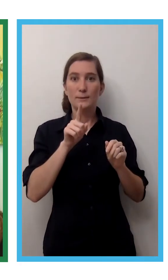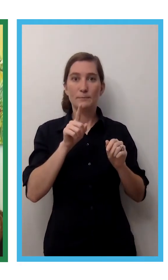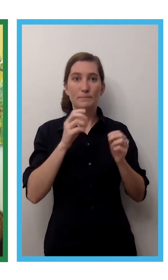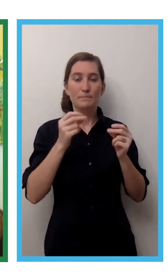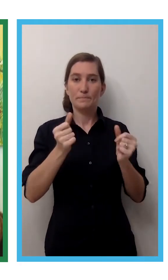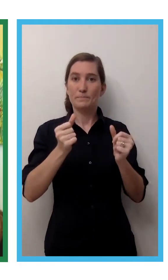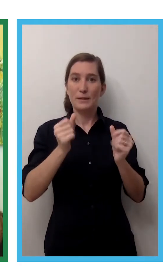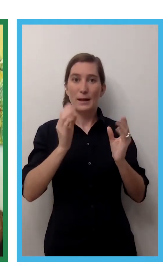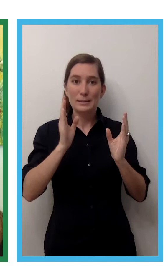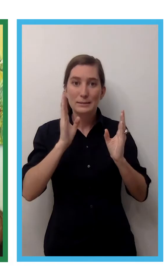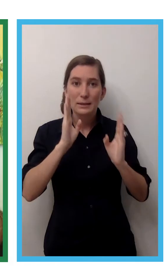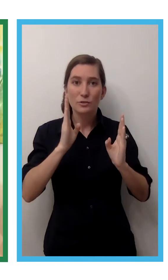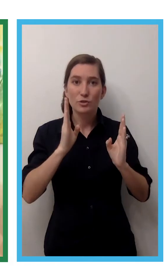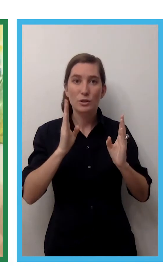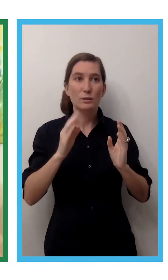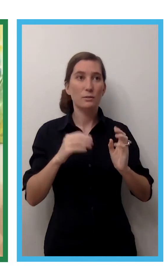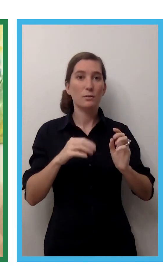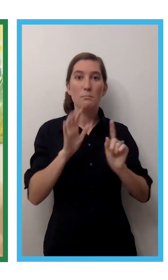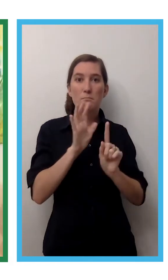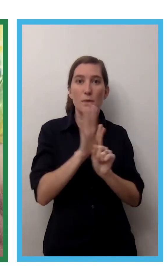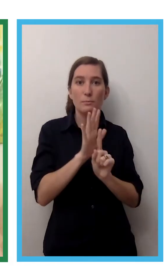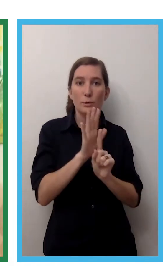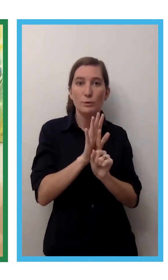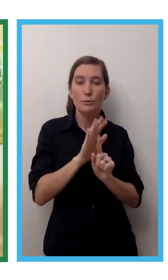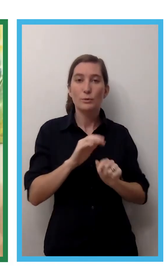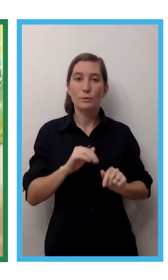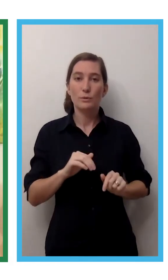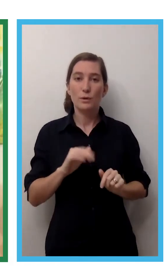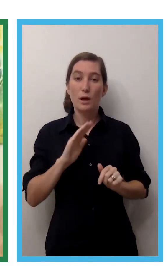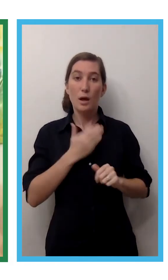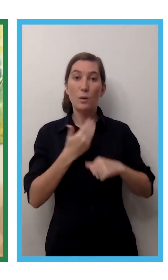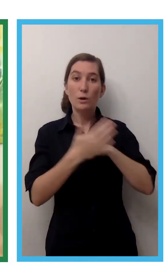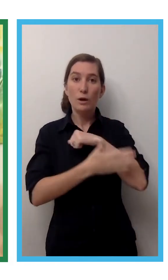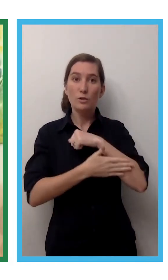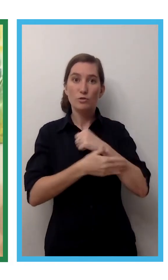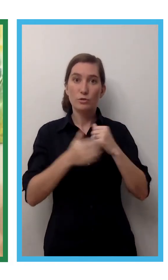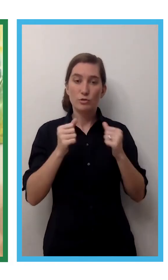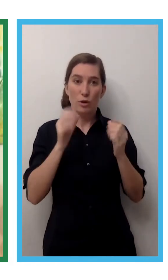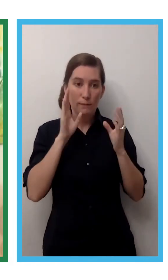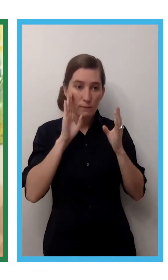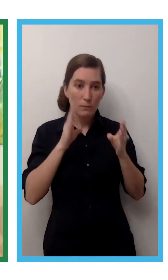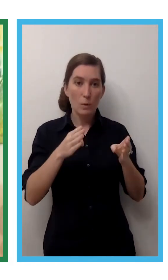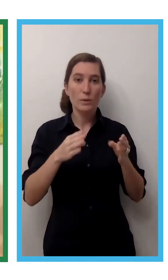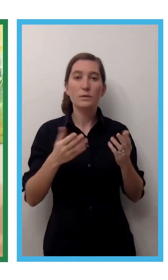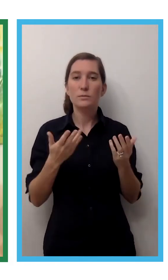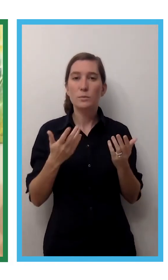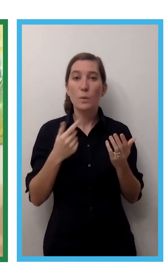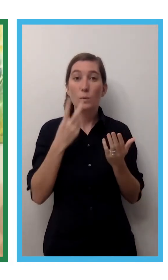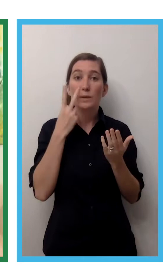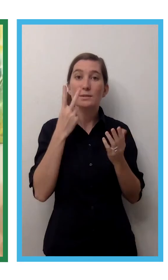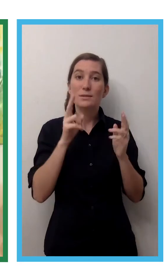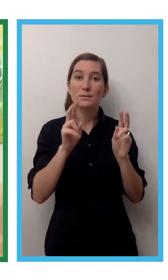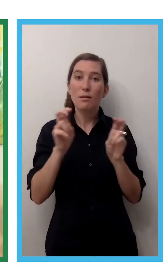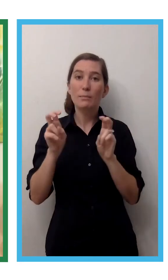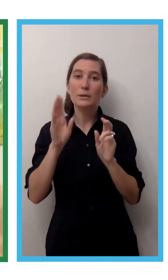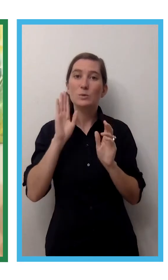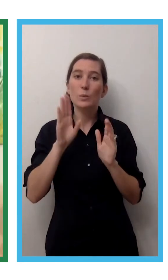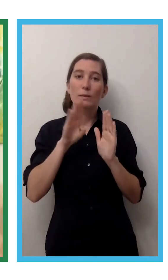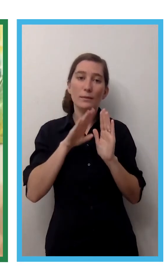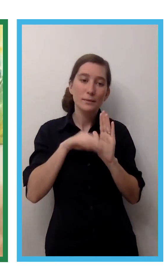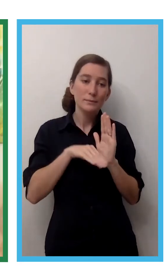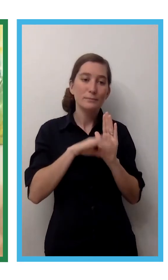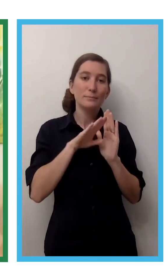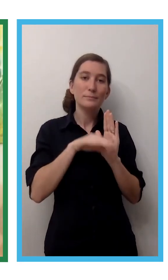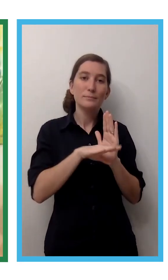mind. So you see things that kind of ebb and flow in terms of how much it's being researched, how much people are talking about